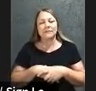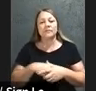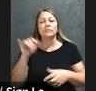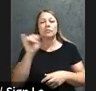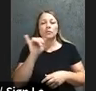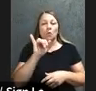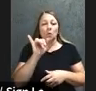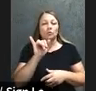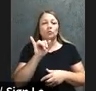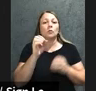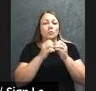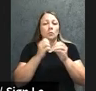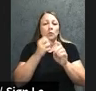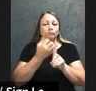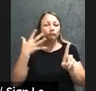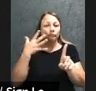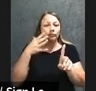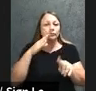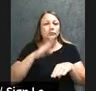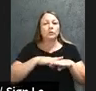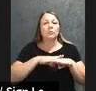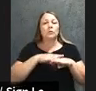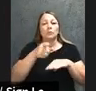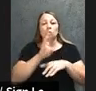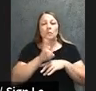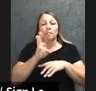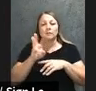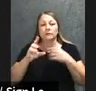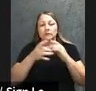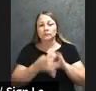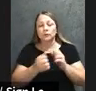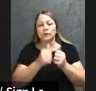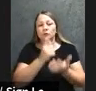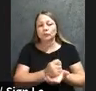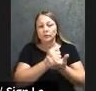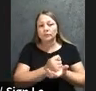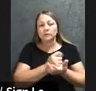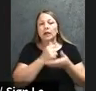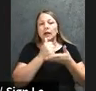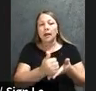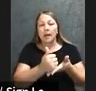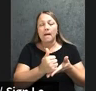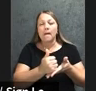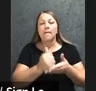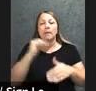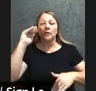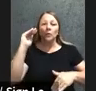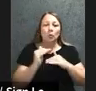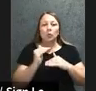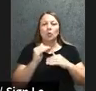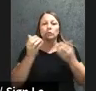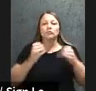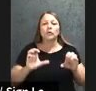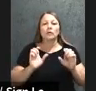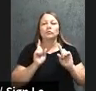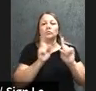treatments. Again, reiterates treatments can help reduce the risk of chances of hospitalization and death